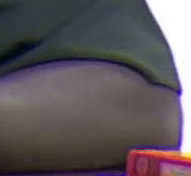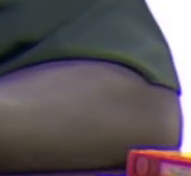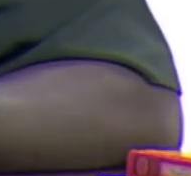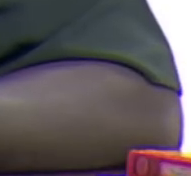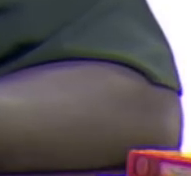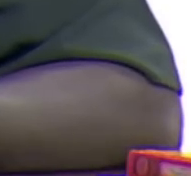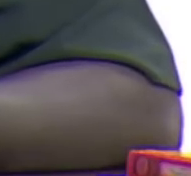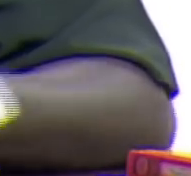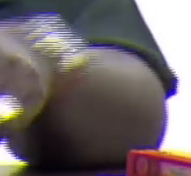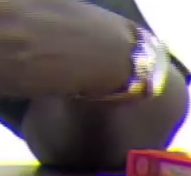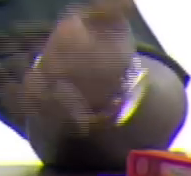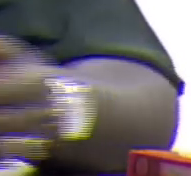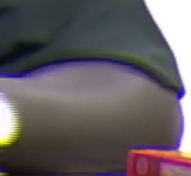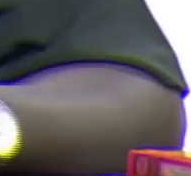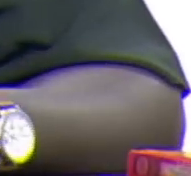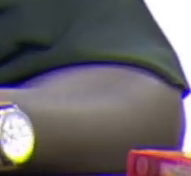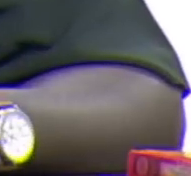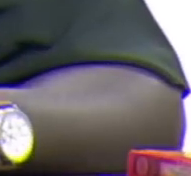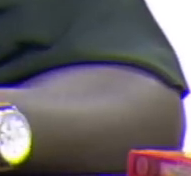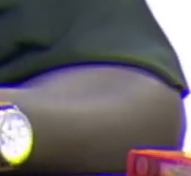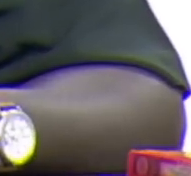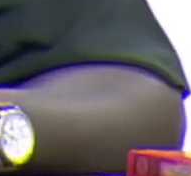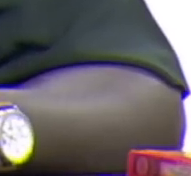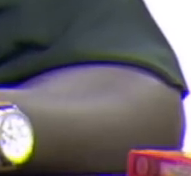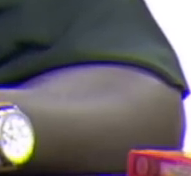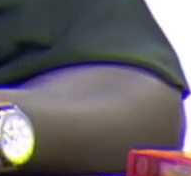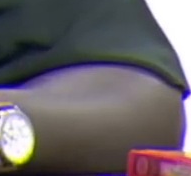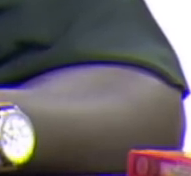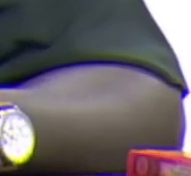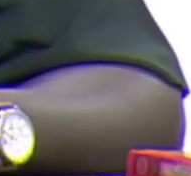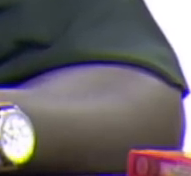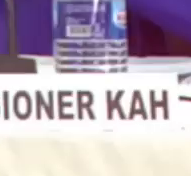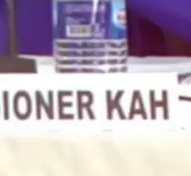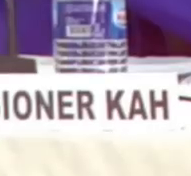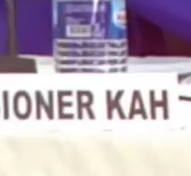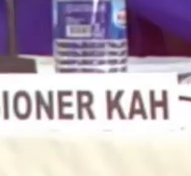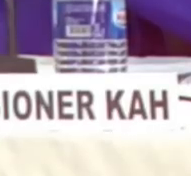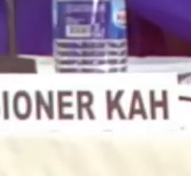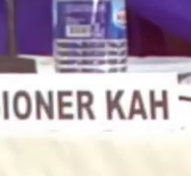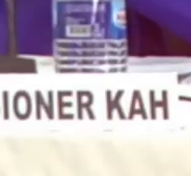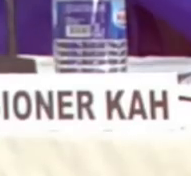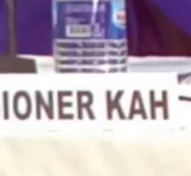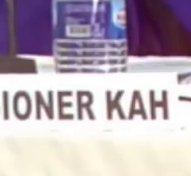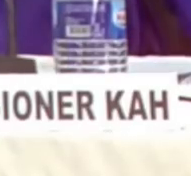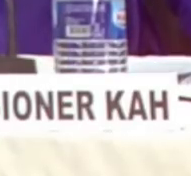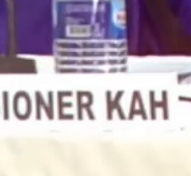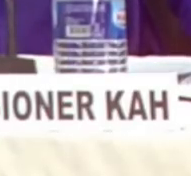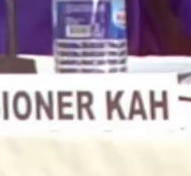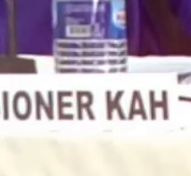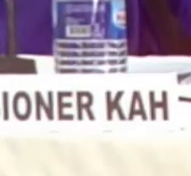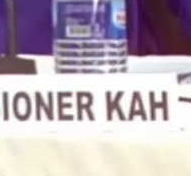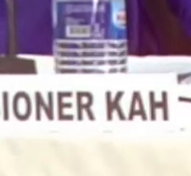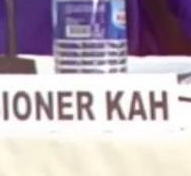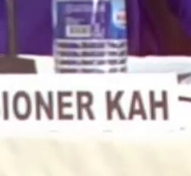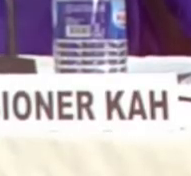would be selected, and then they go through the selection board. So those of them who makes it up